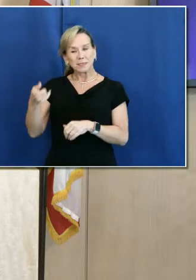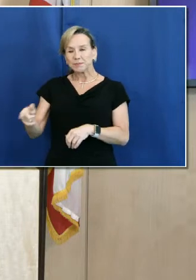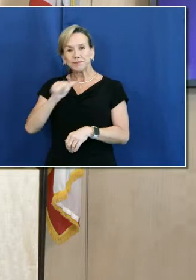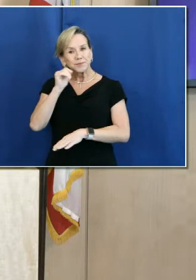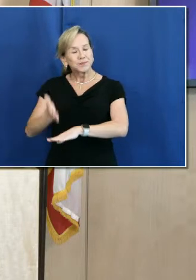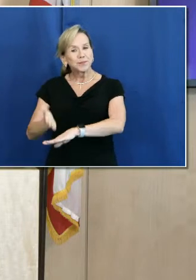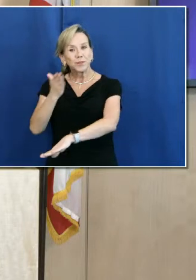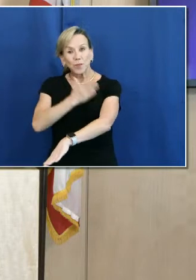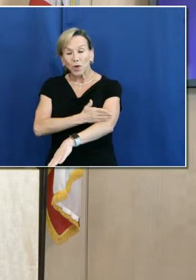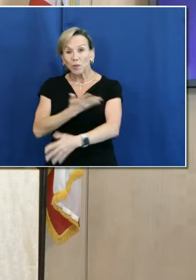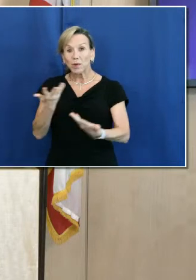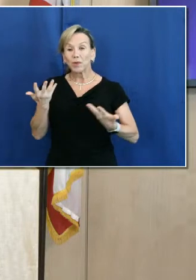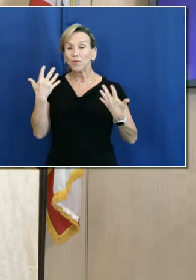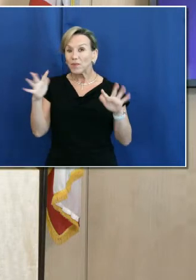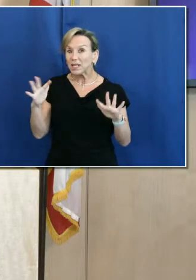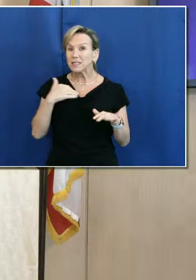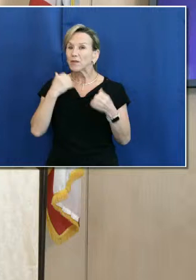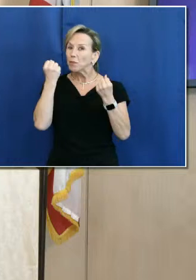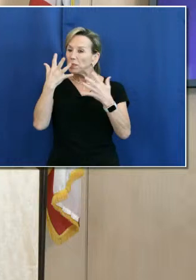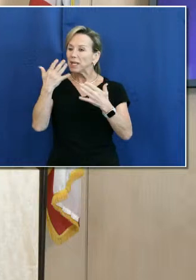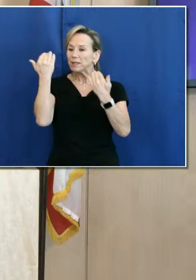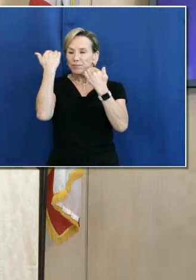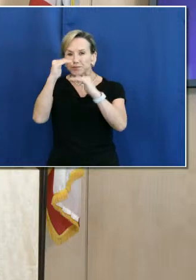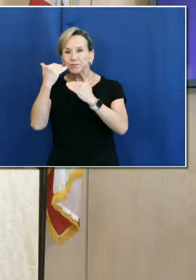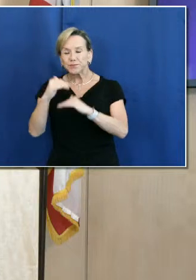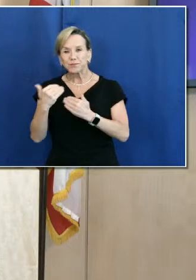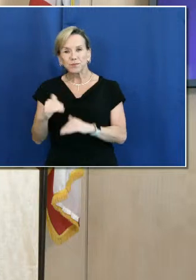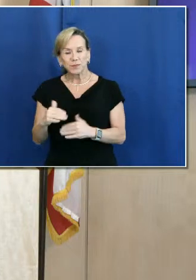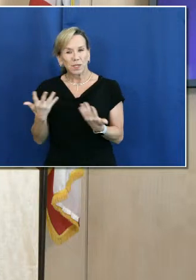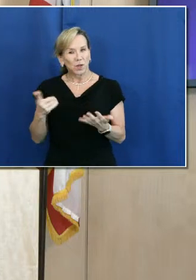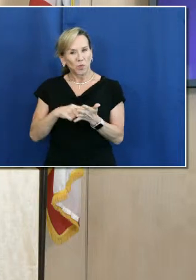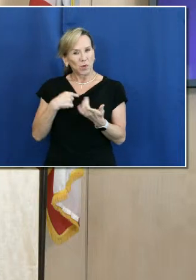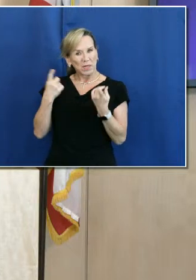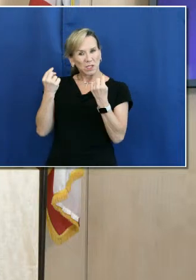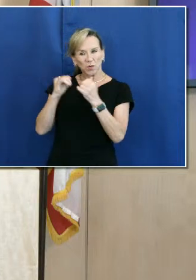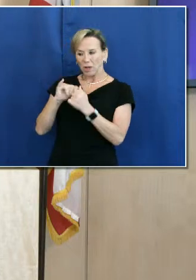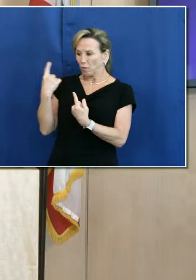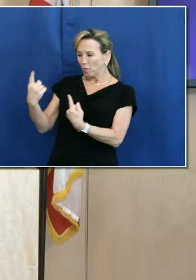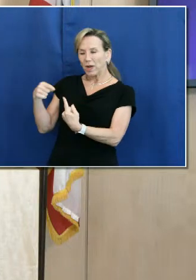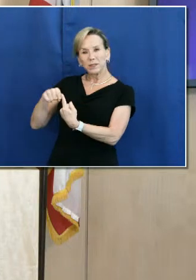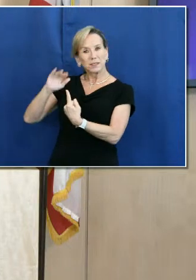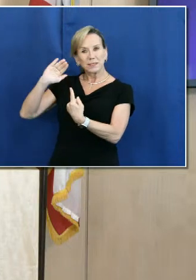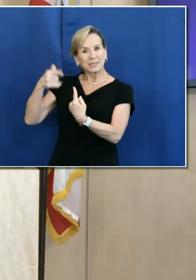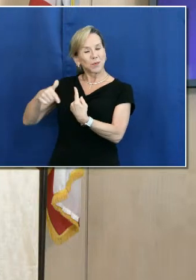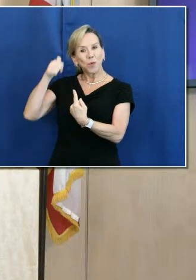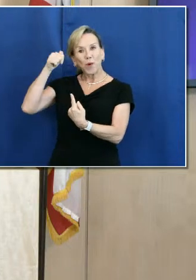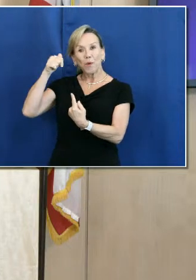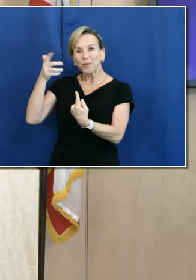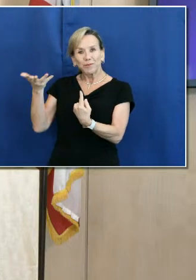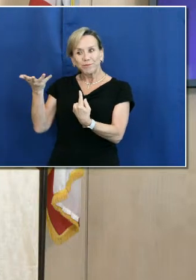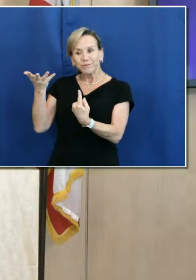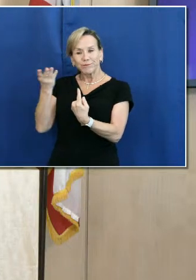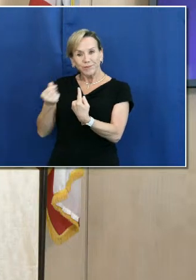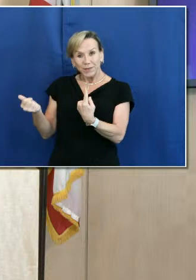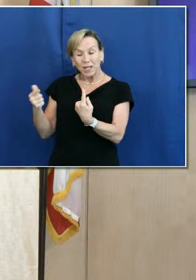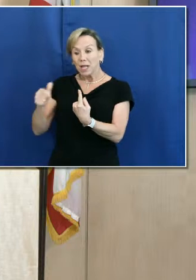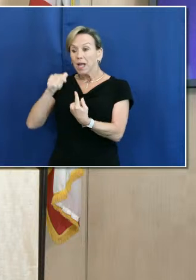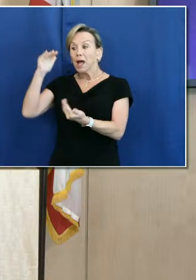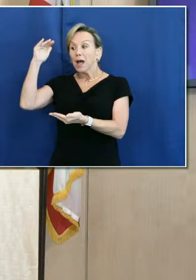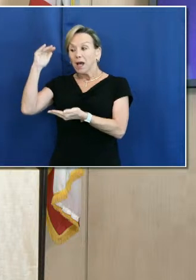needed. We've had a lot of restrictions already put into place. So what are we going to do about this number that, you know, has come down a little bit, but has not